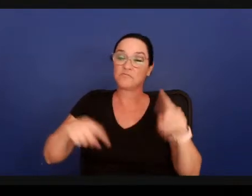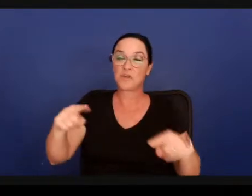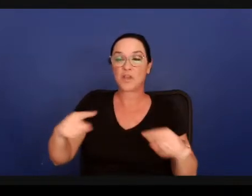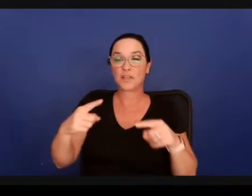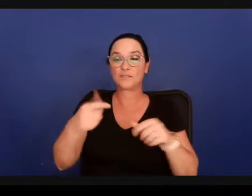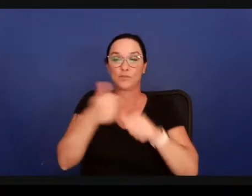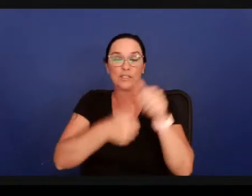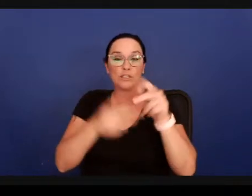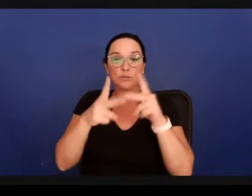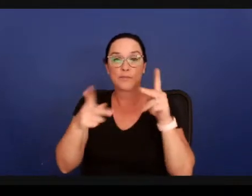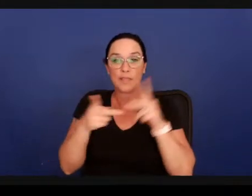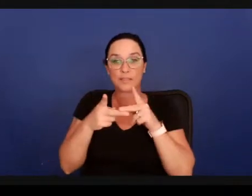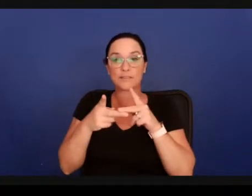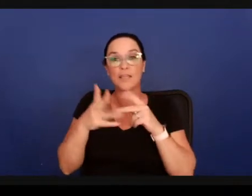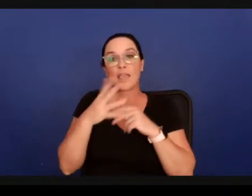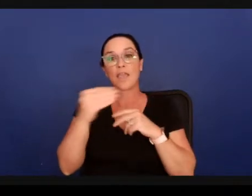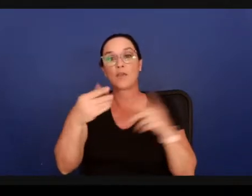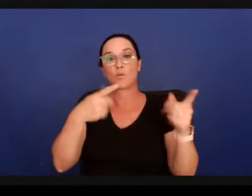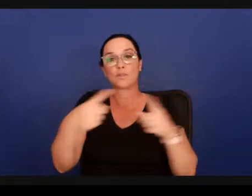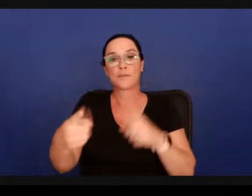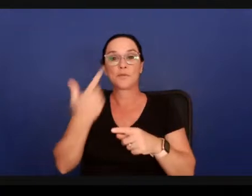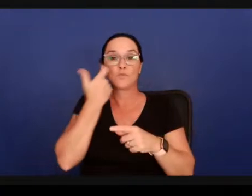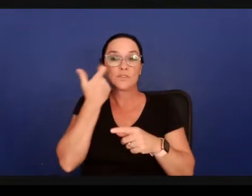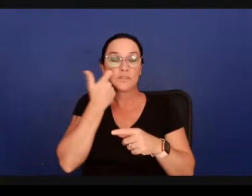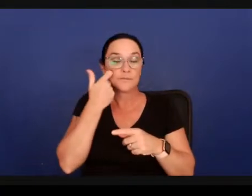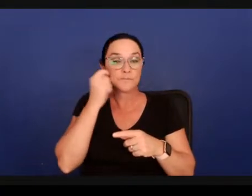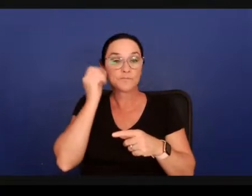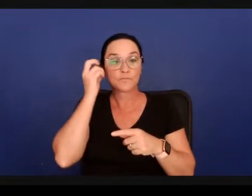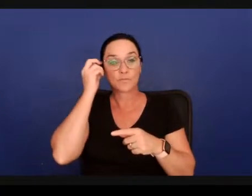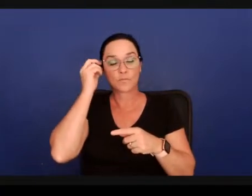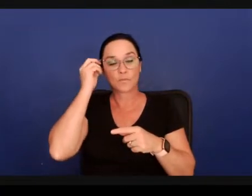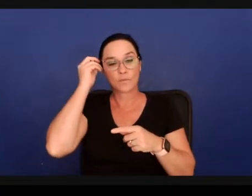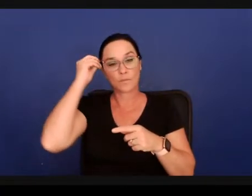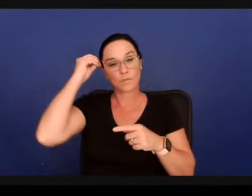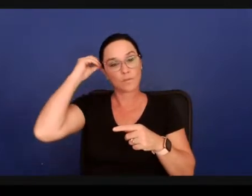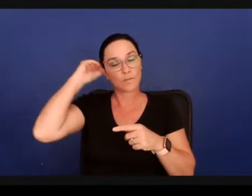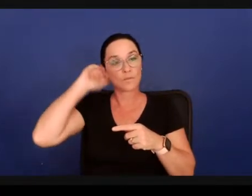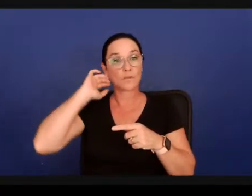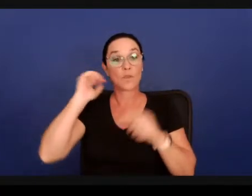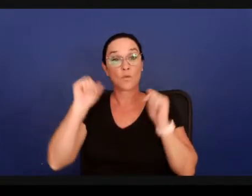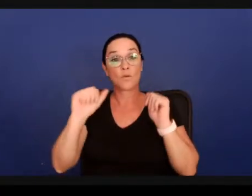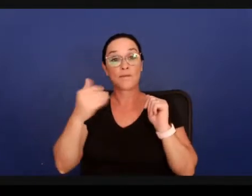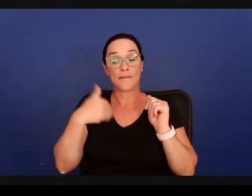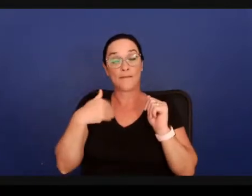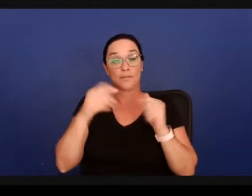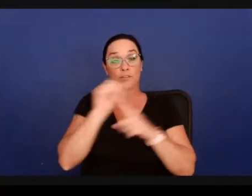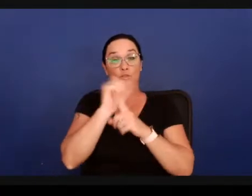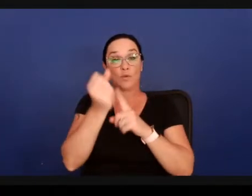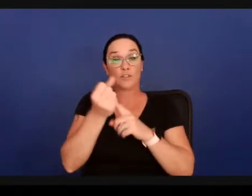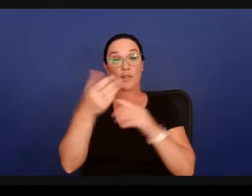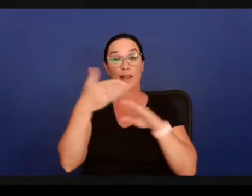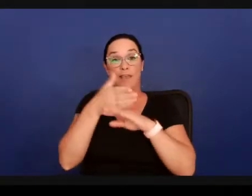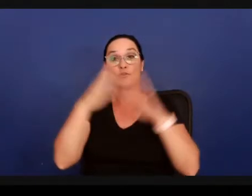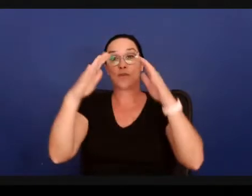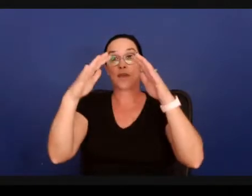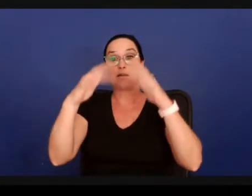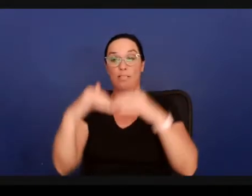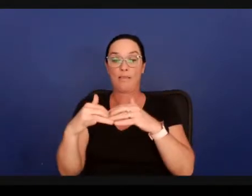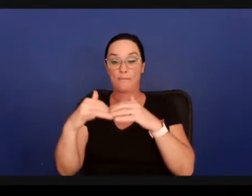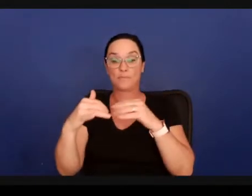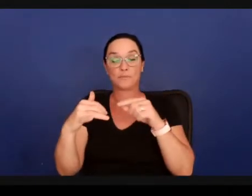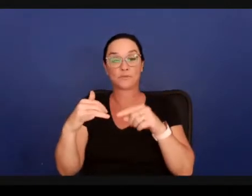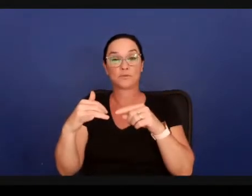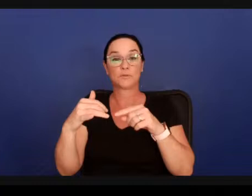exactly what's happened recently, right? But you could have a situation after a big collapse where you have a 90%